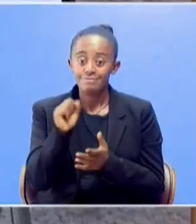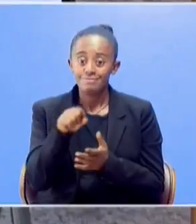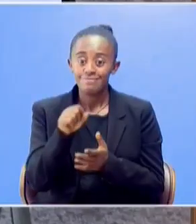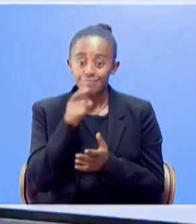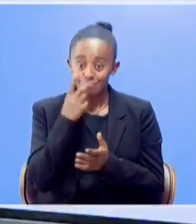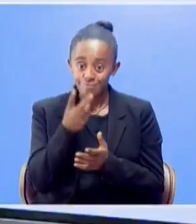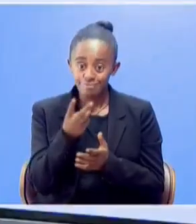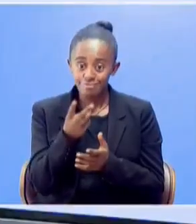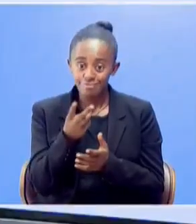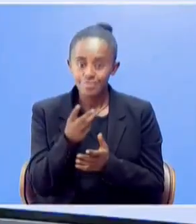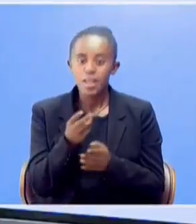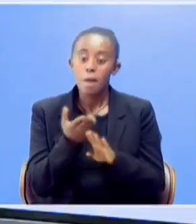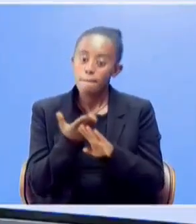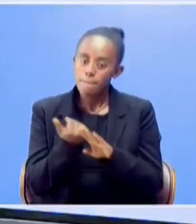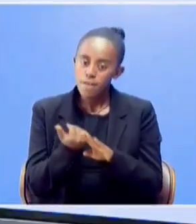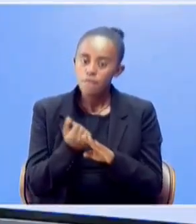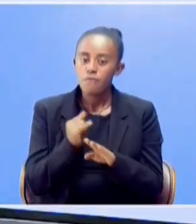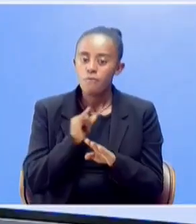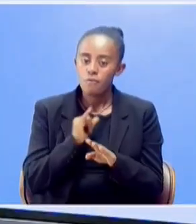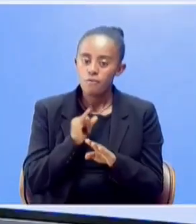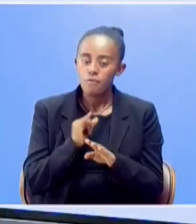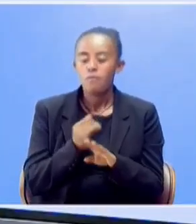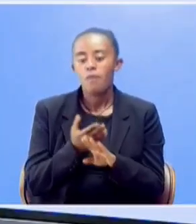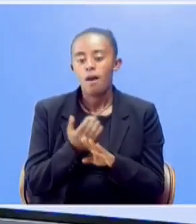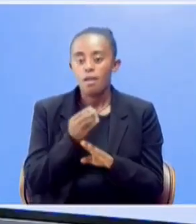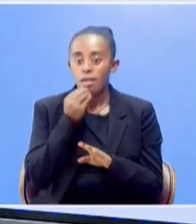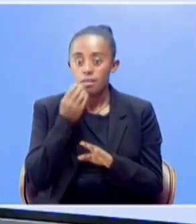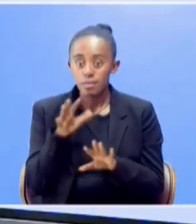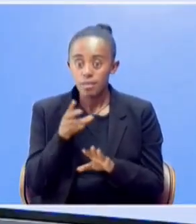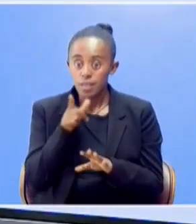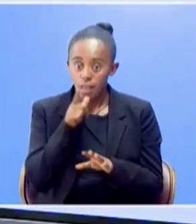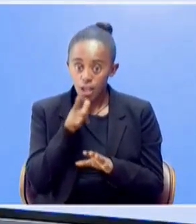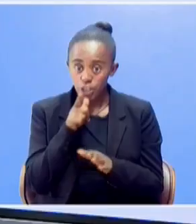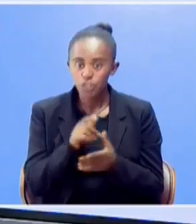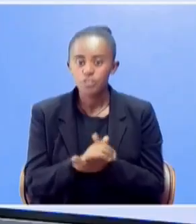see? Before I ate lunch.